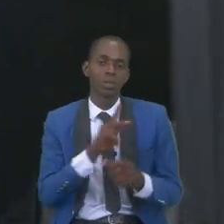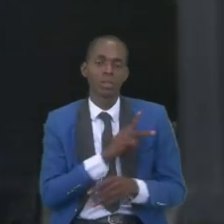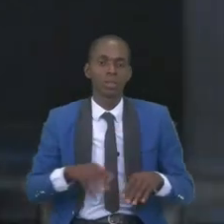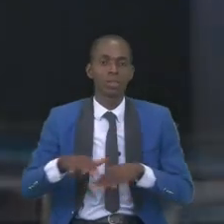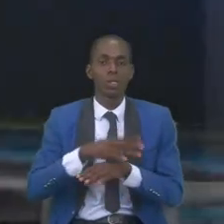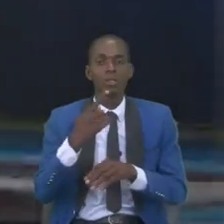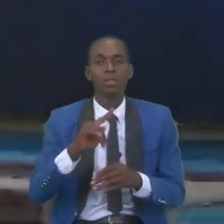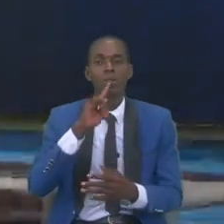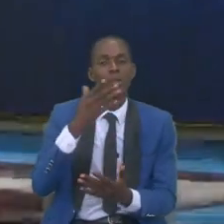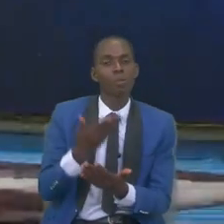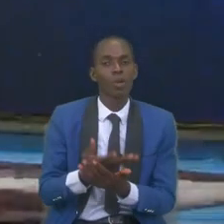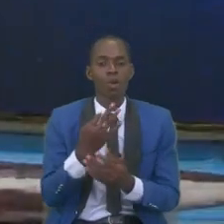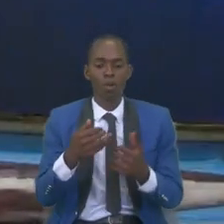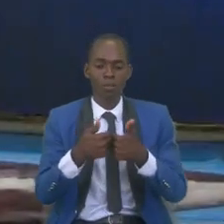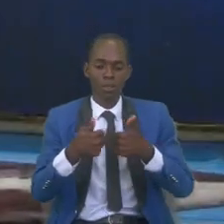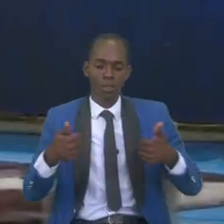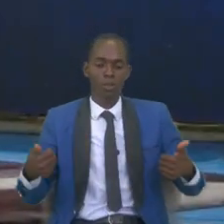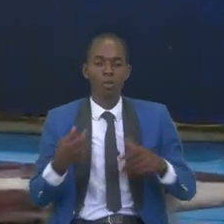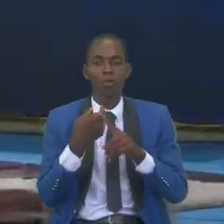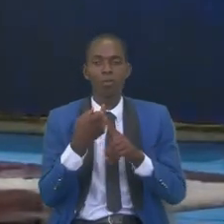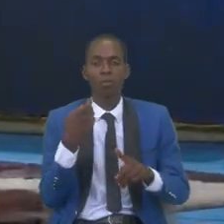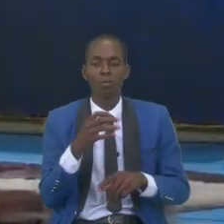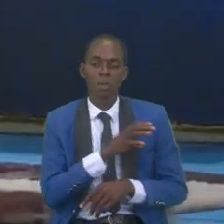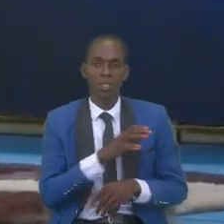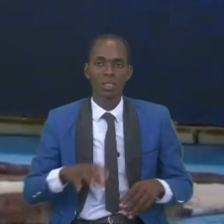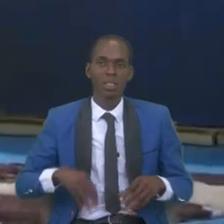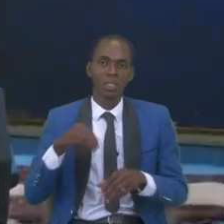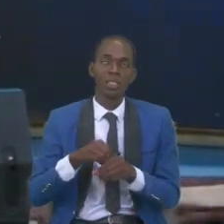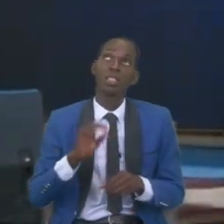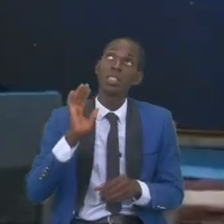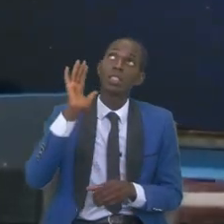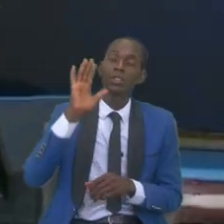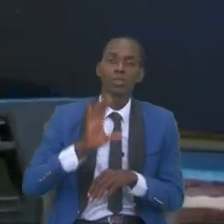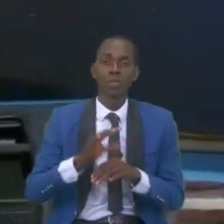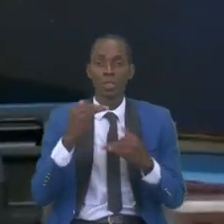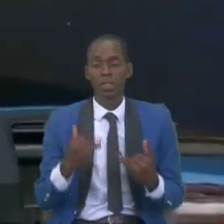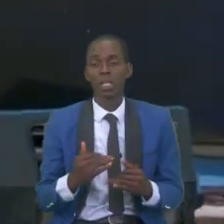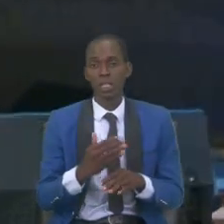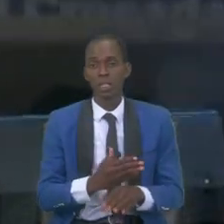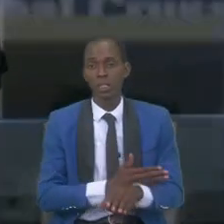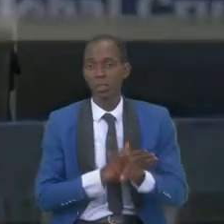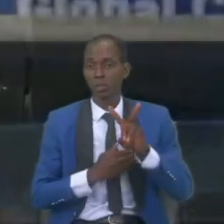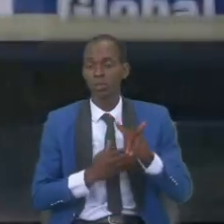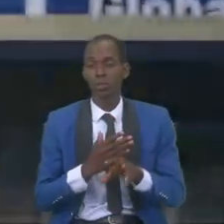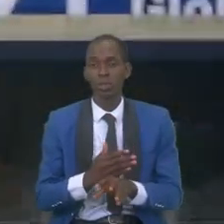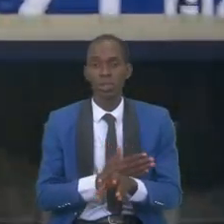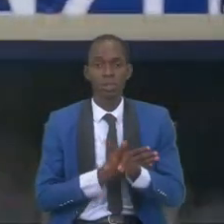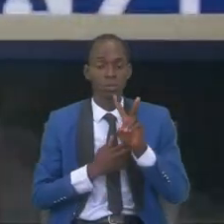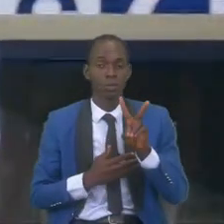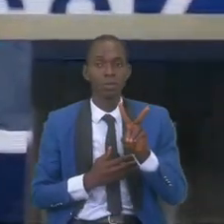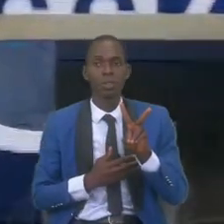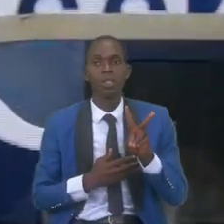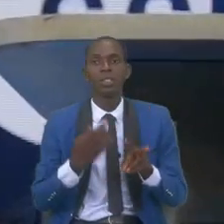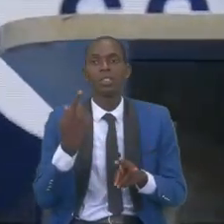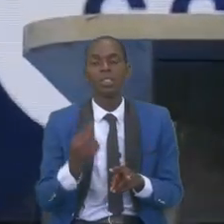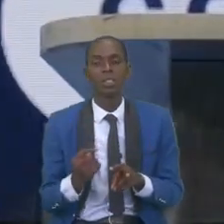of separation from Christ in his church. Let me come to number two here. Number two here is the